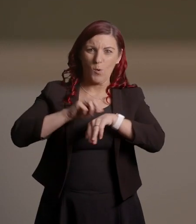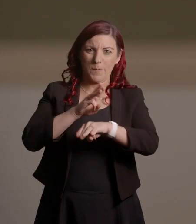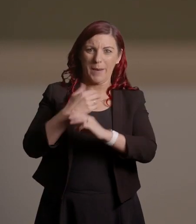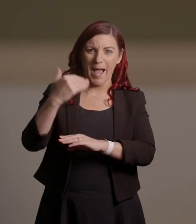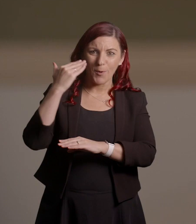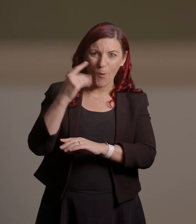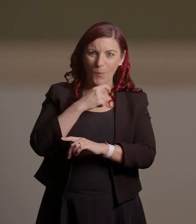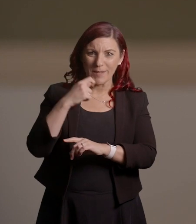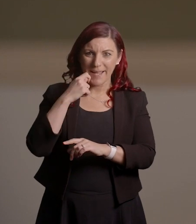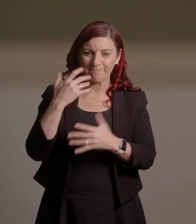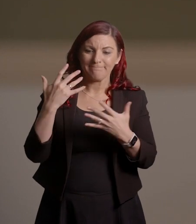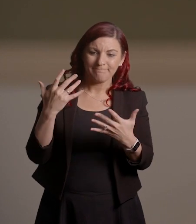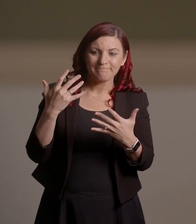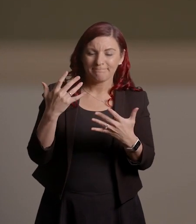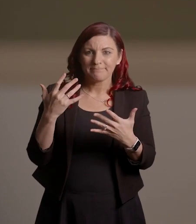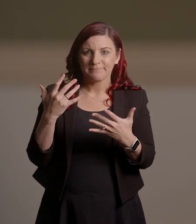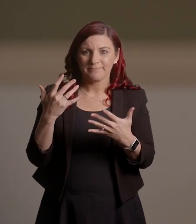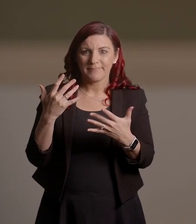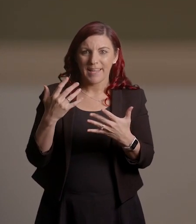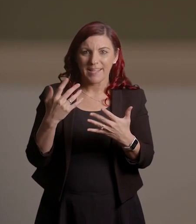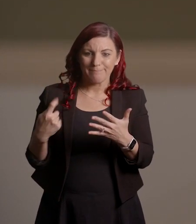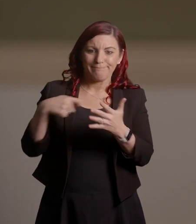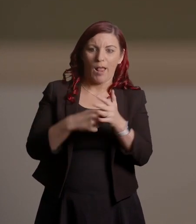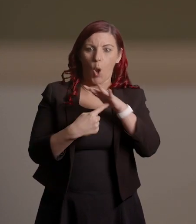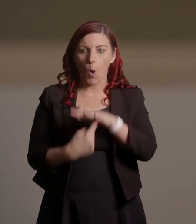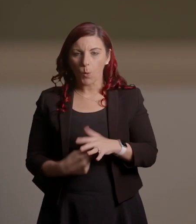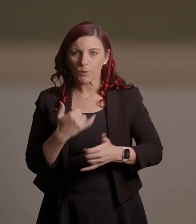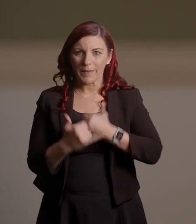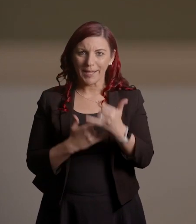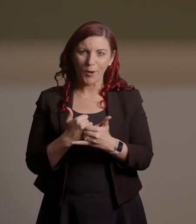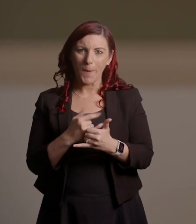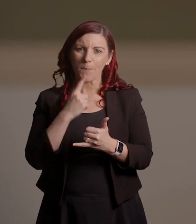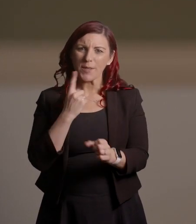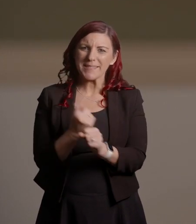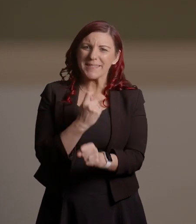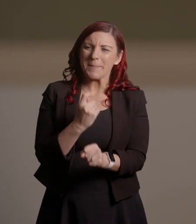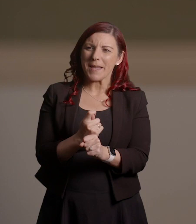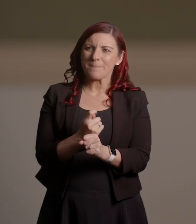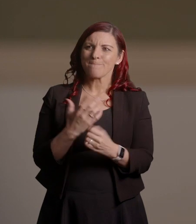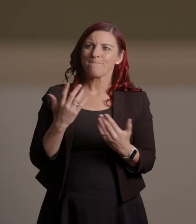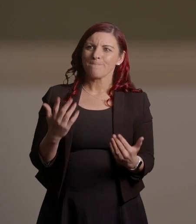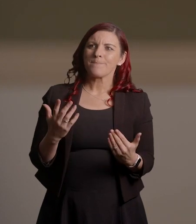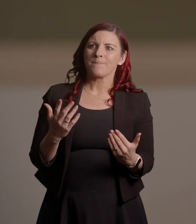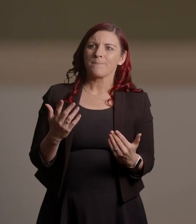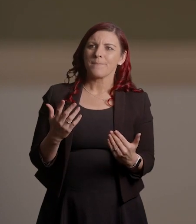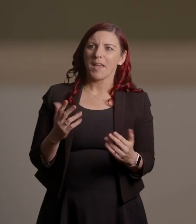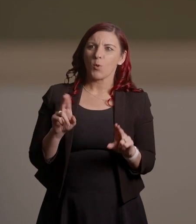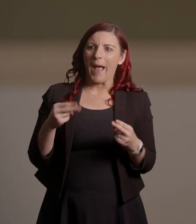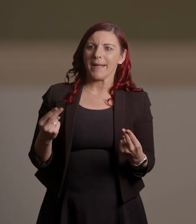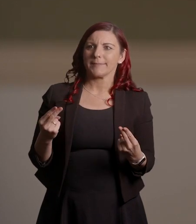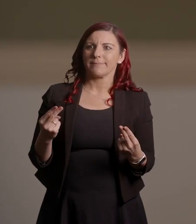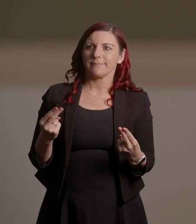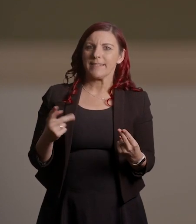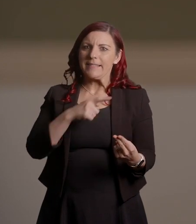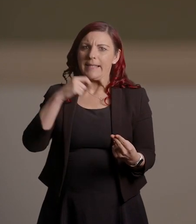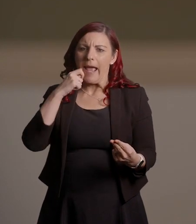know would say, listen, it's another blow to the year. But then it's not something we should take away